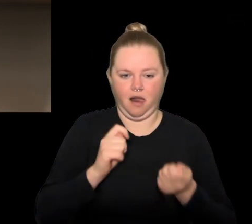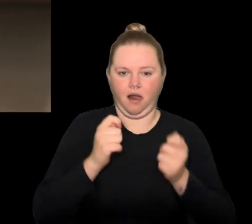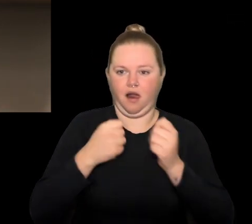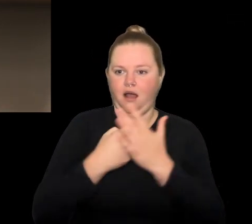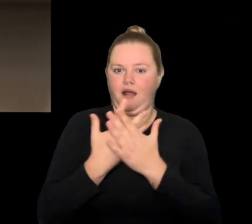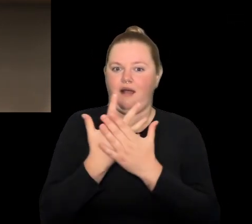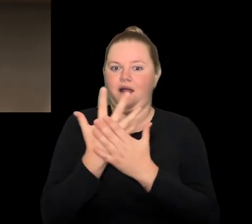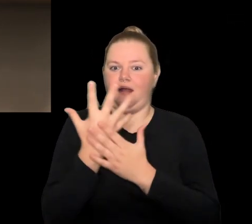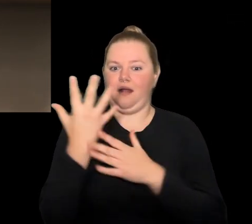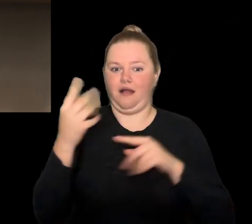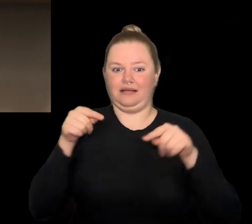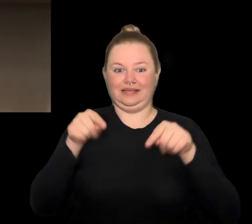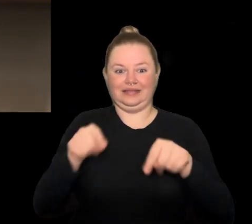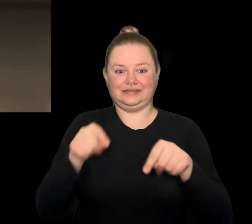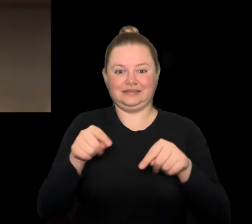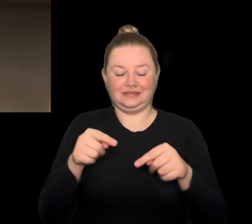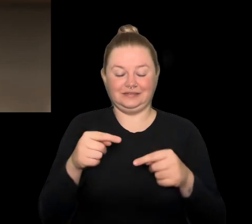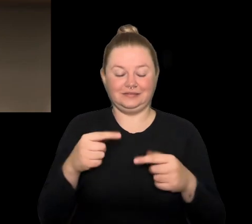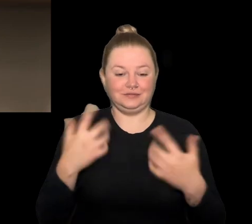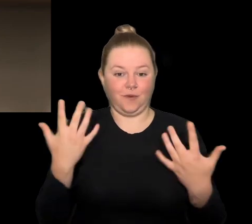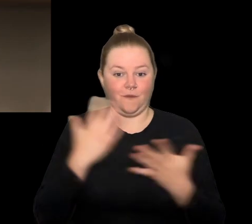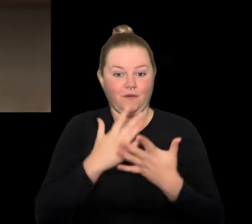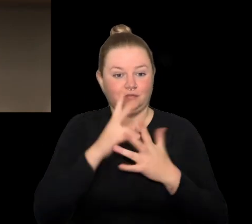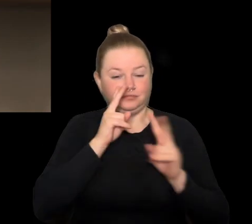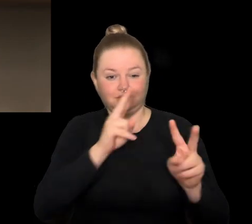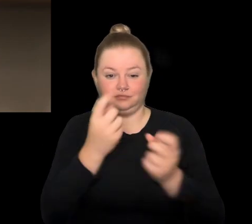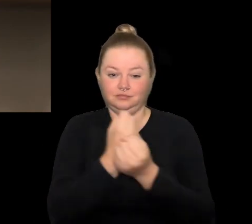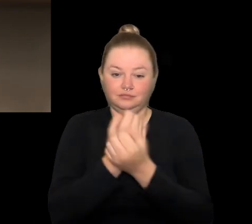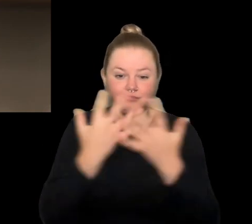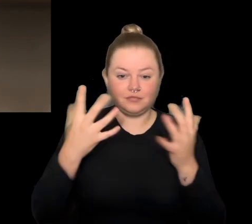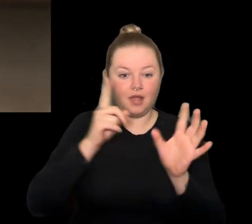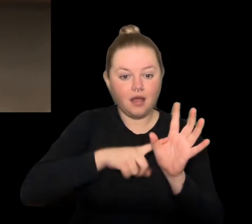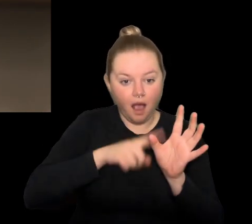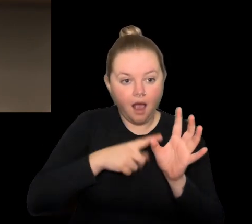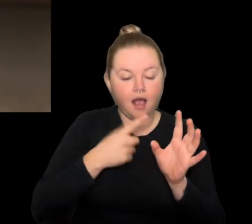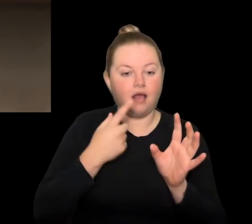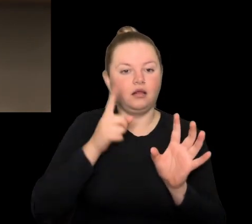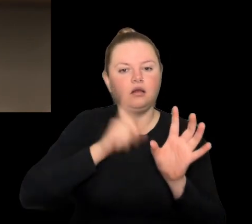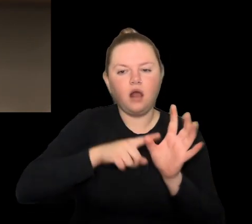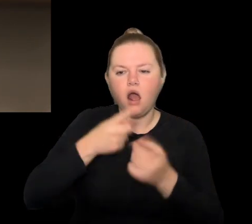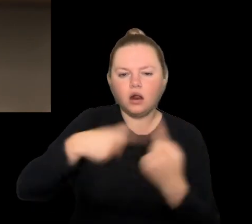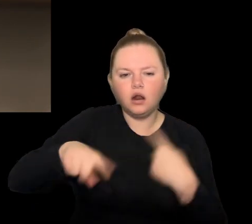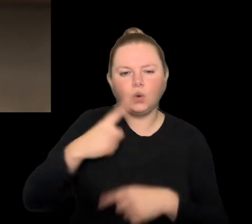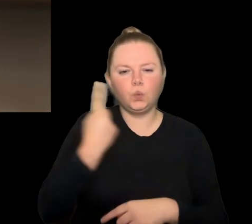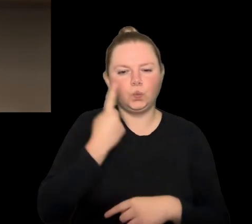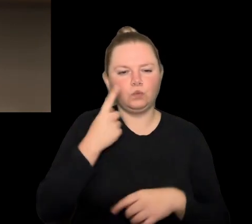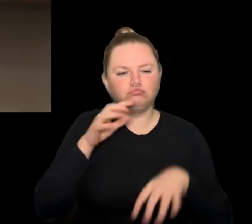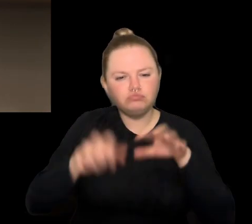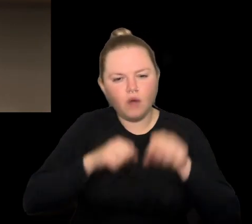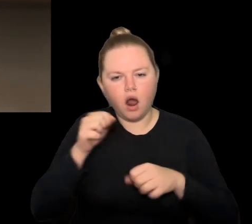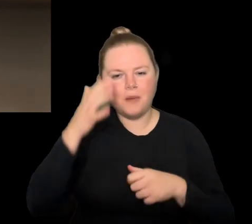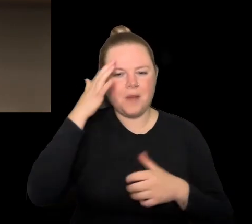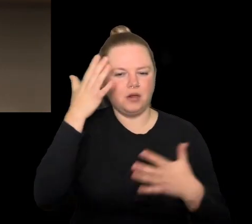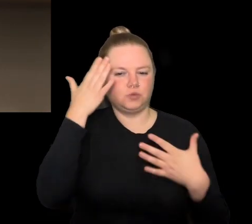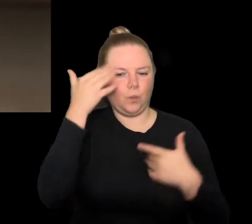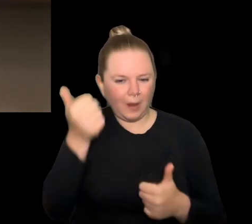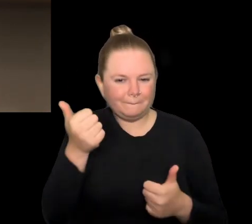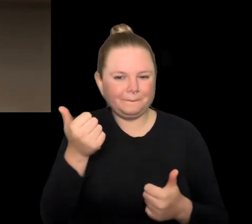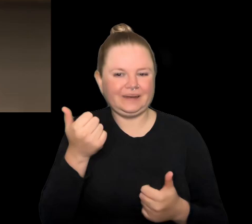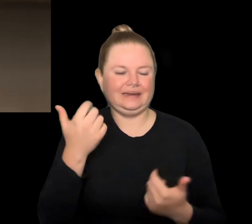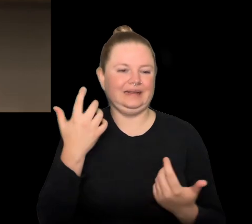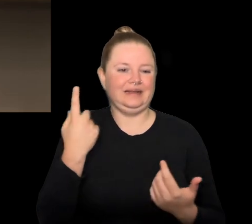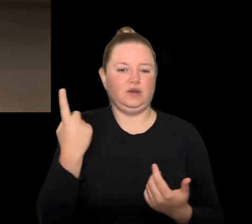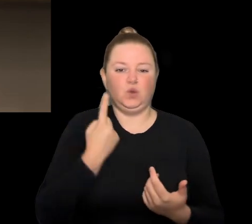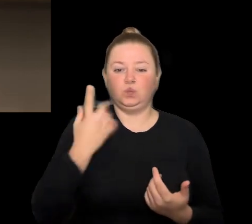really flourishing as a result of that. So I've seen many young people, a lot of young people who may be struggling with their mental